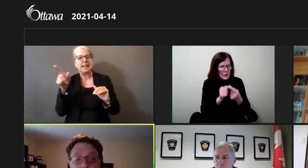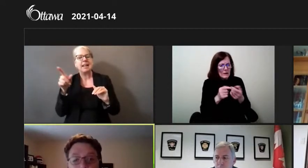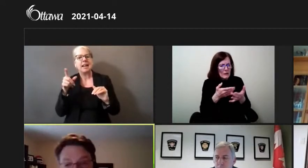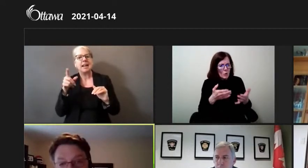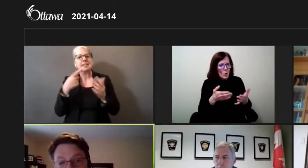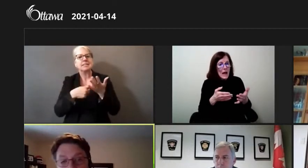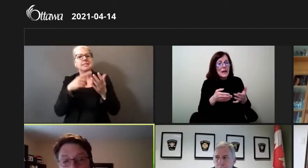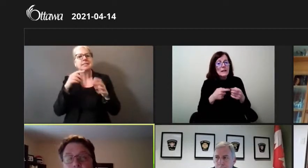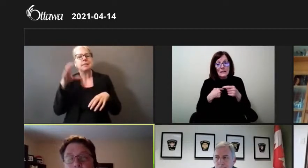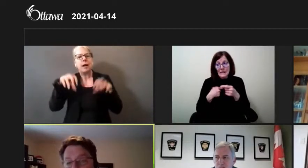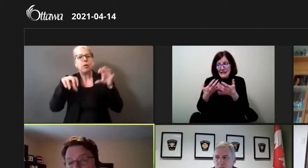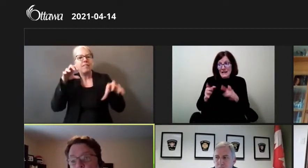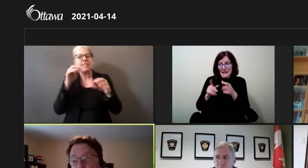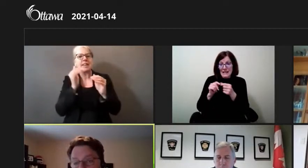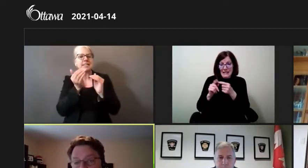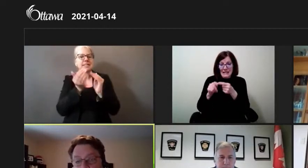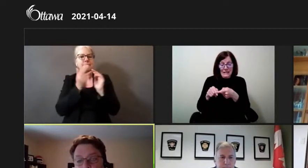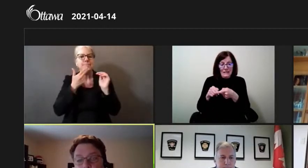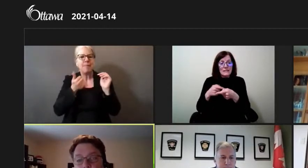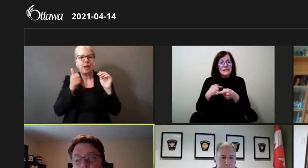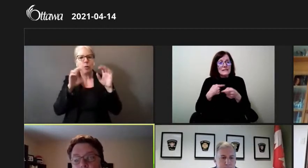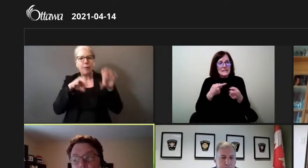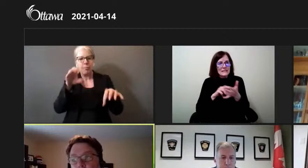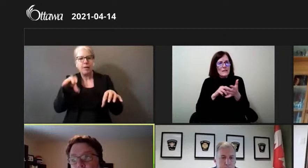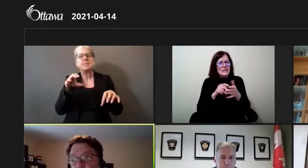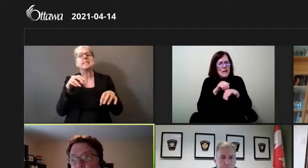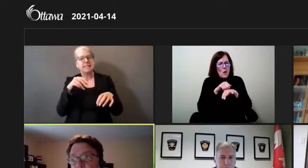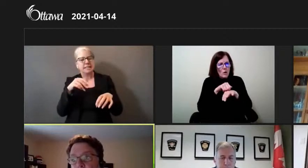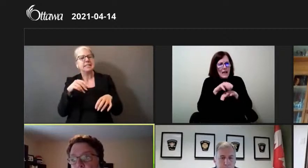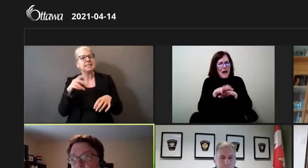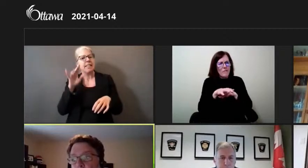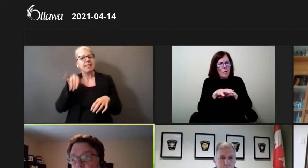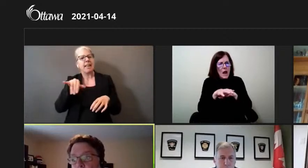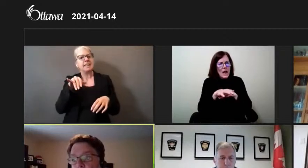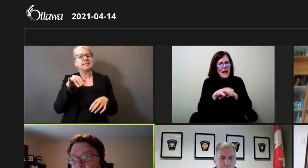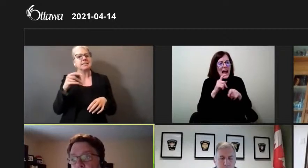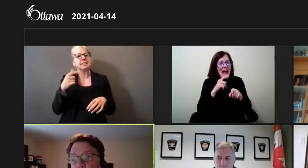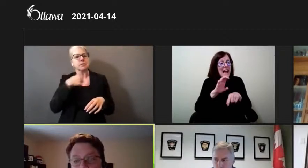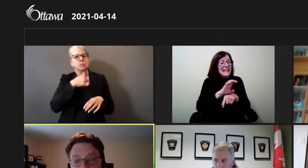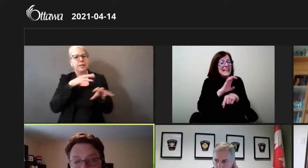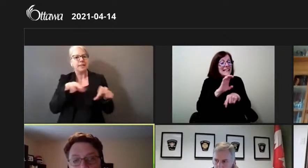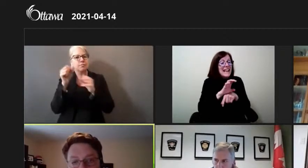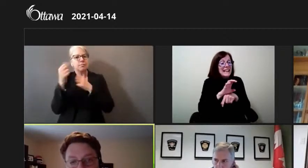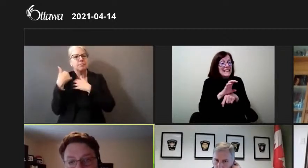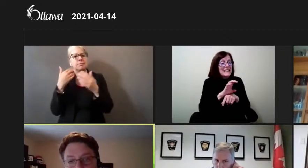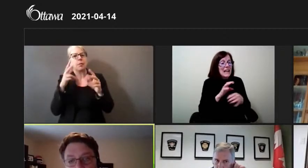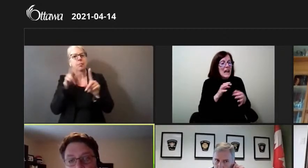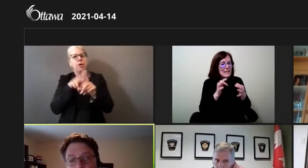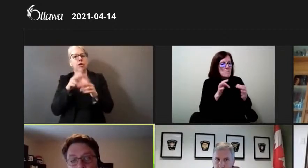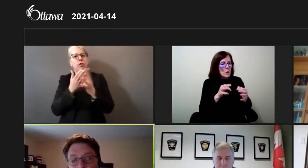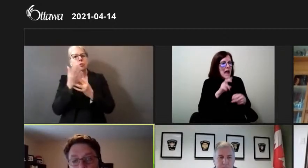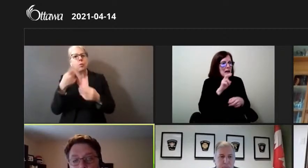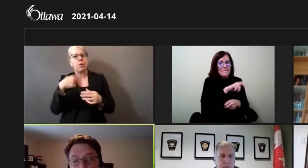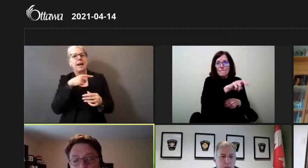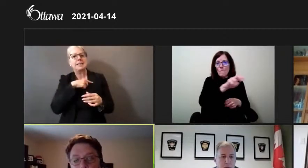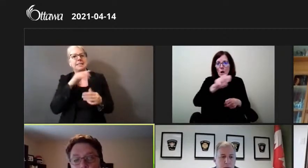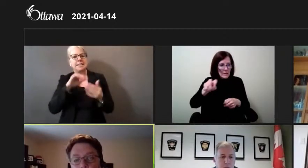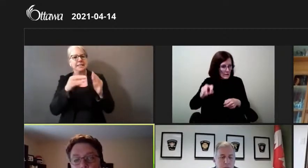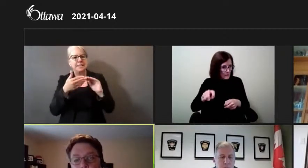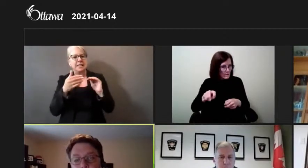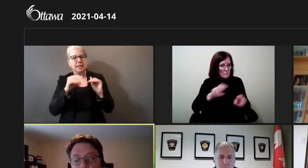and the micro pop-ups. That's what we're doing. That's what people can book through us. Through